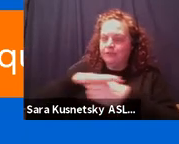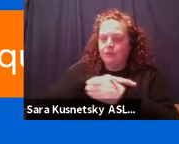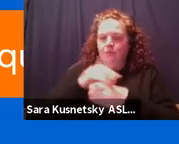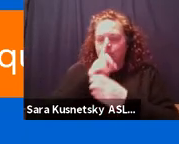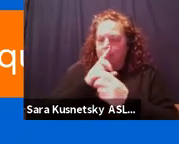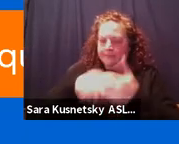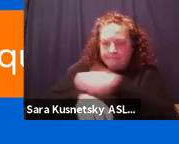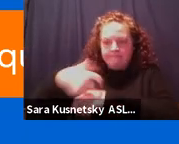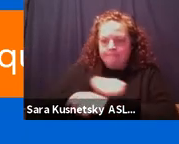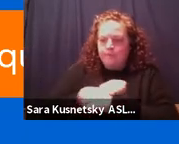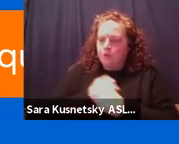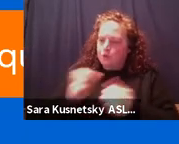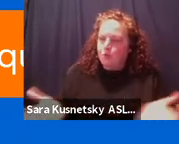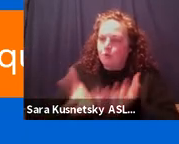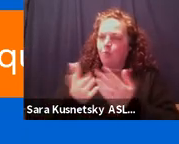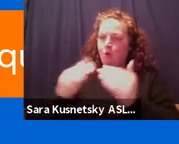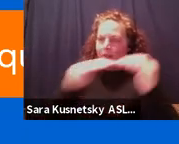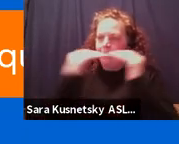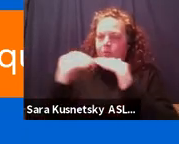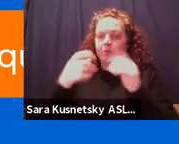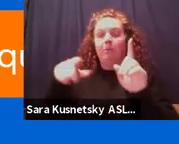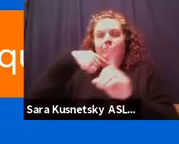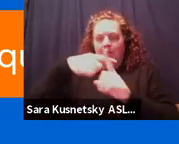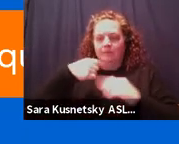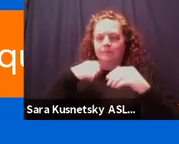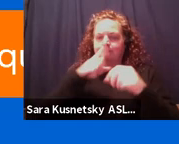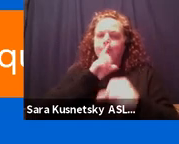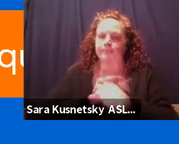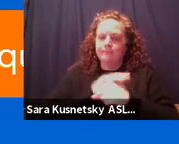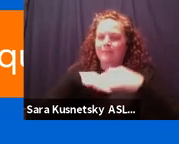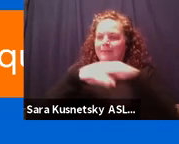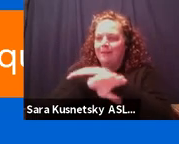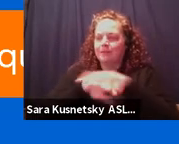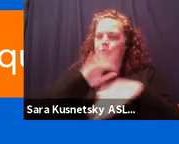to promote equity while guaranteeing access to all schools and all students.